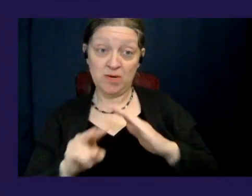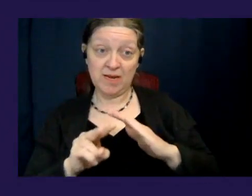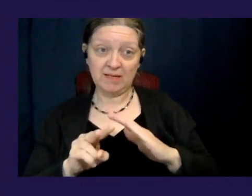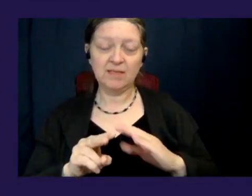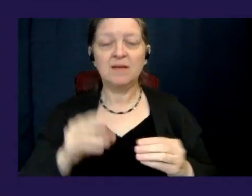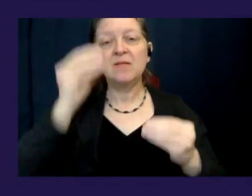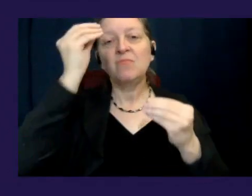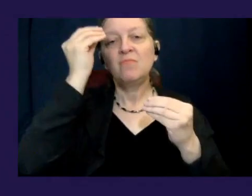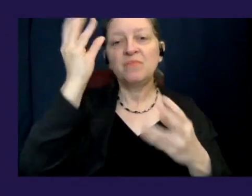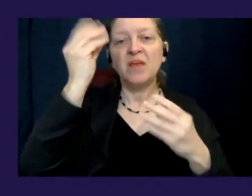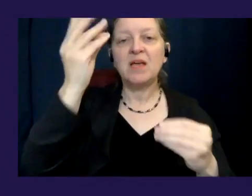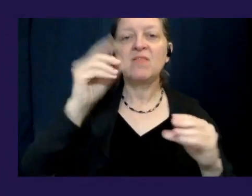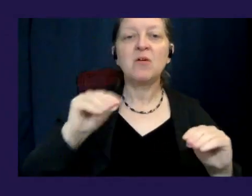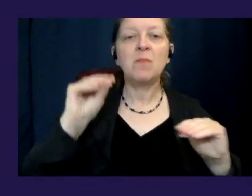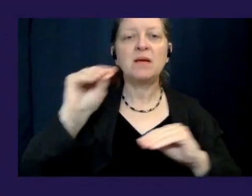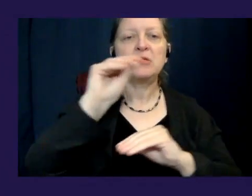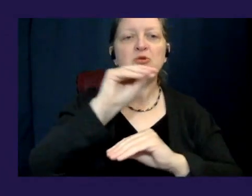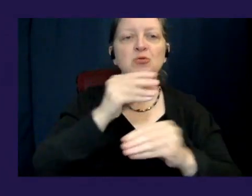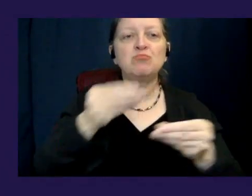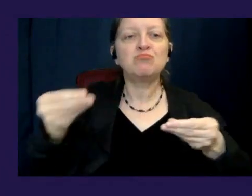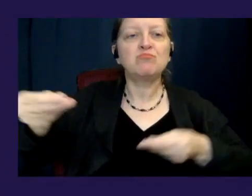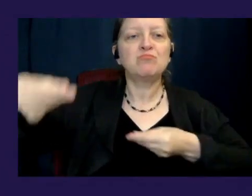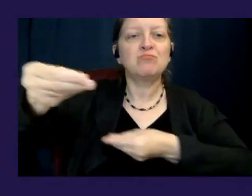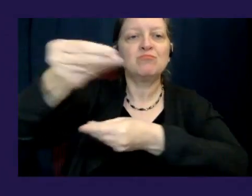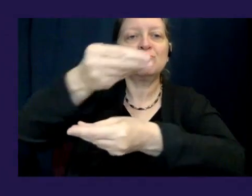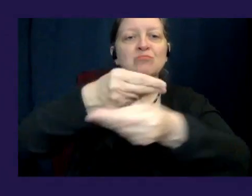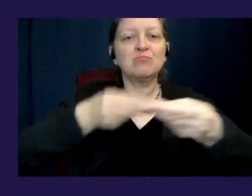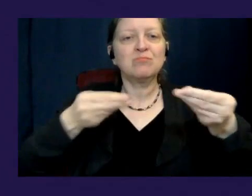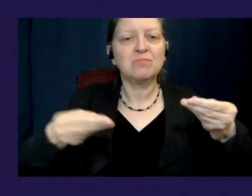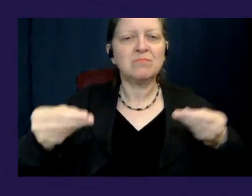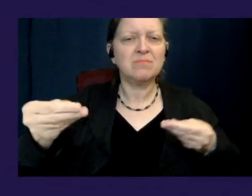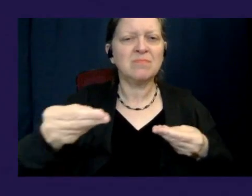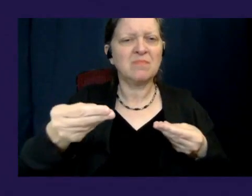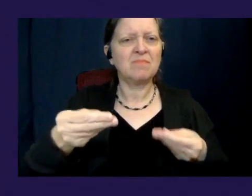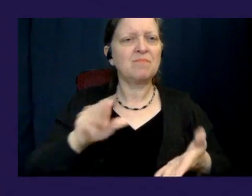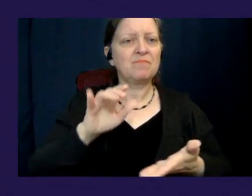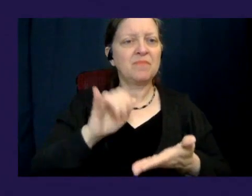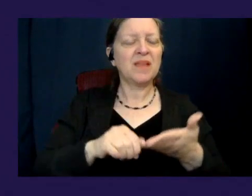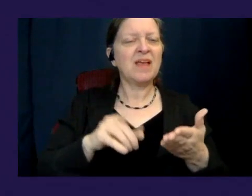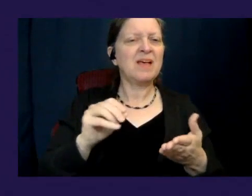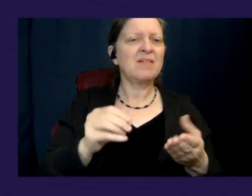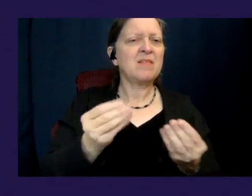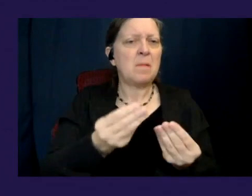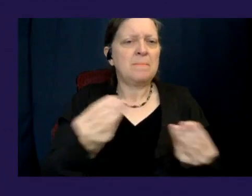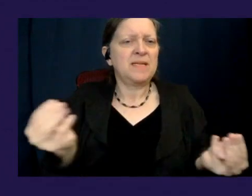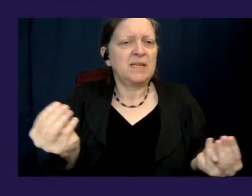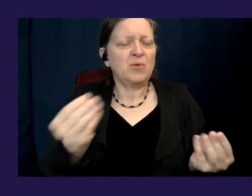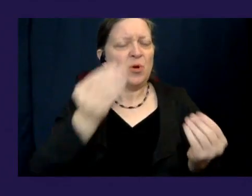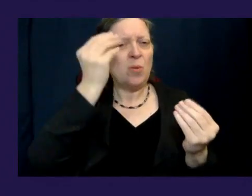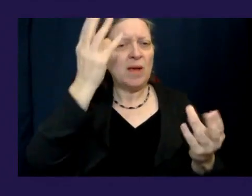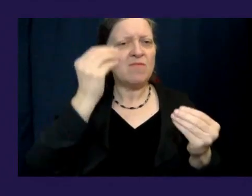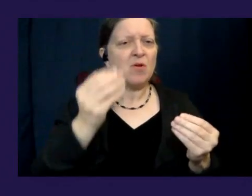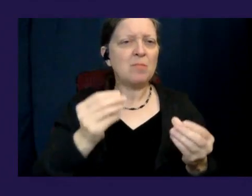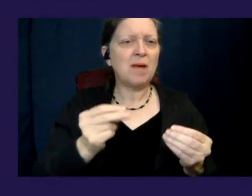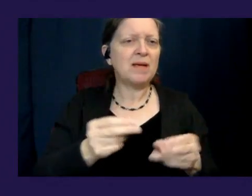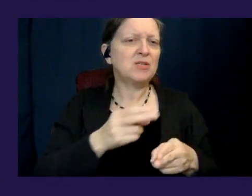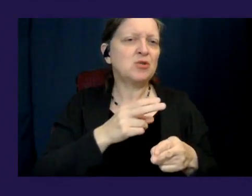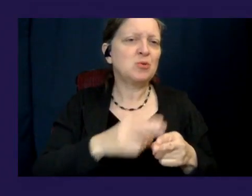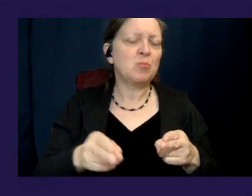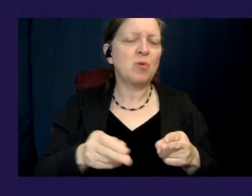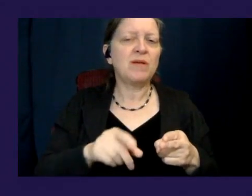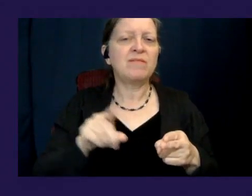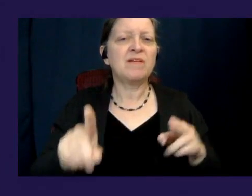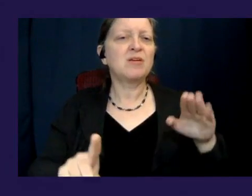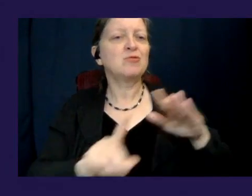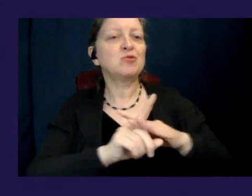of bullets on this weaponry, as it were, that's fleeting. That can come and go and can change. 1 minute it's the chips,